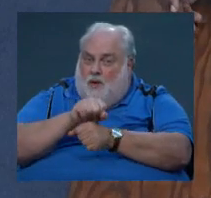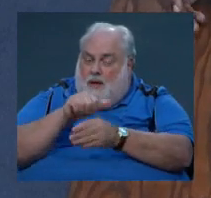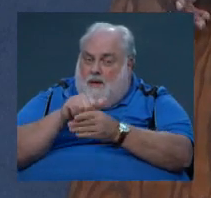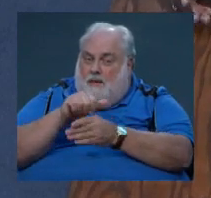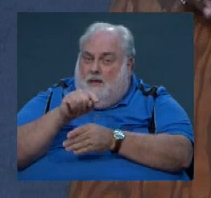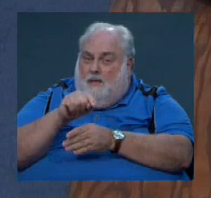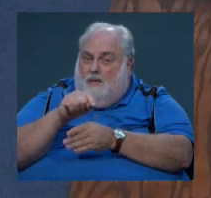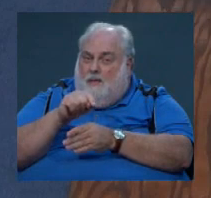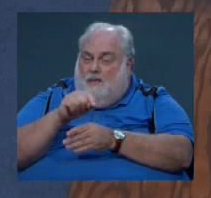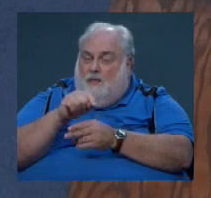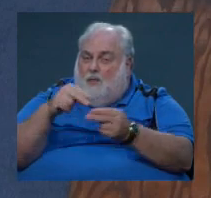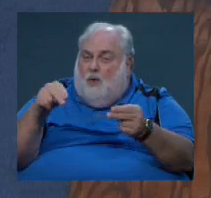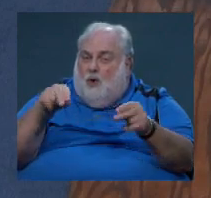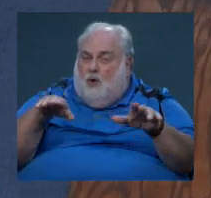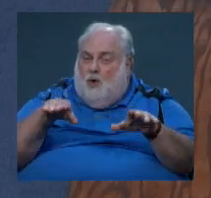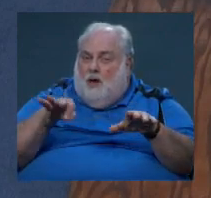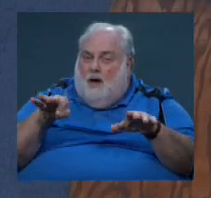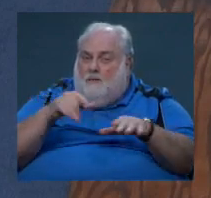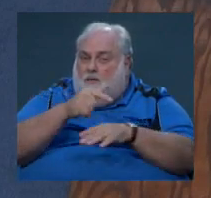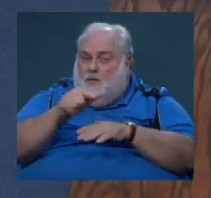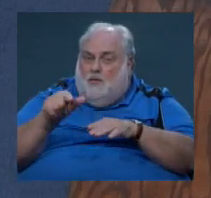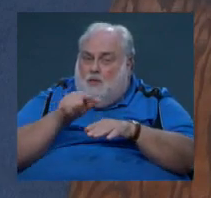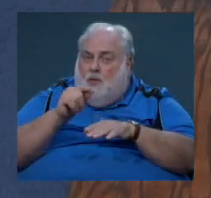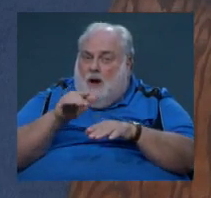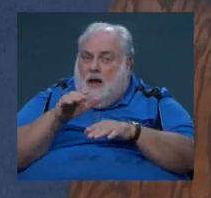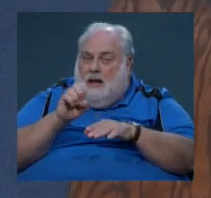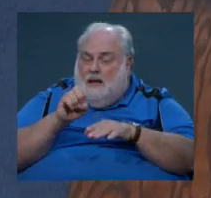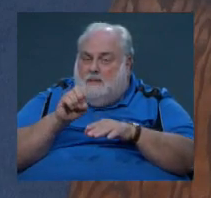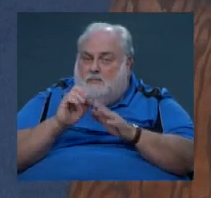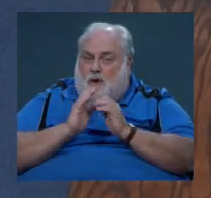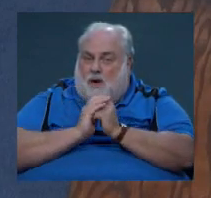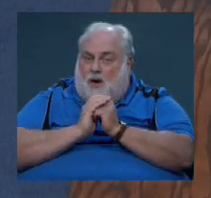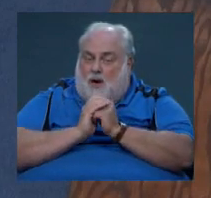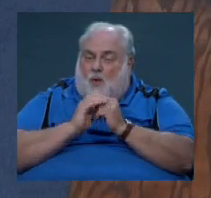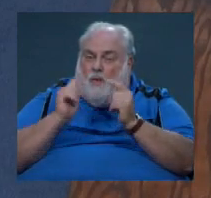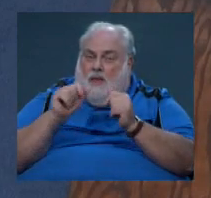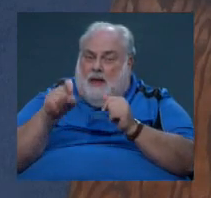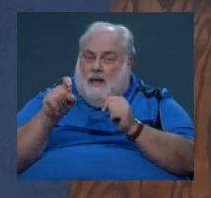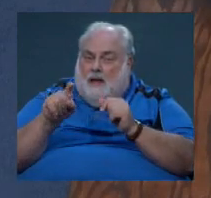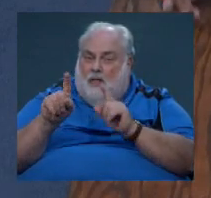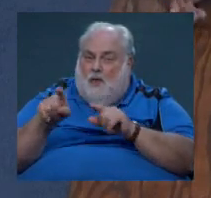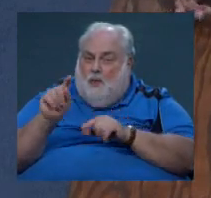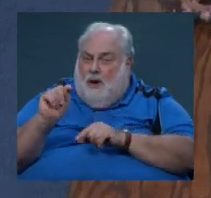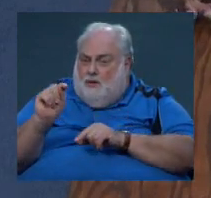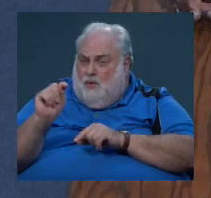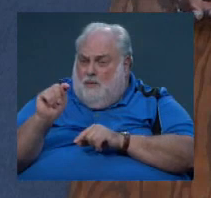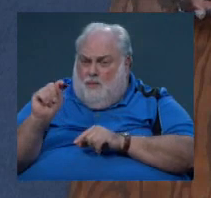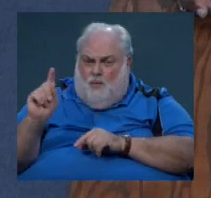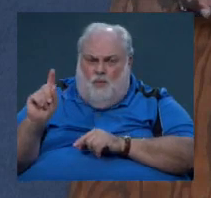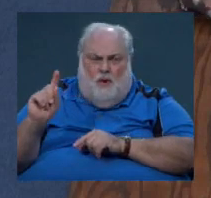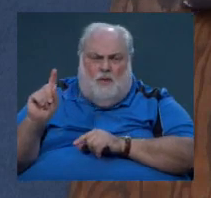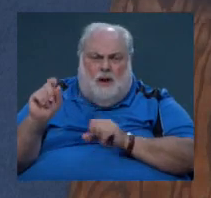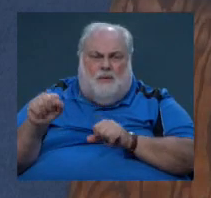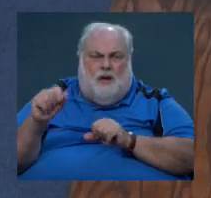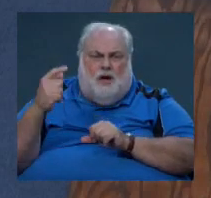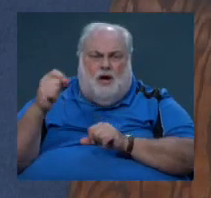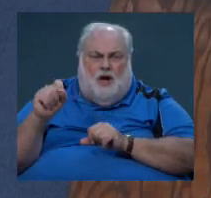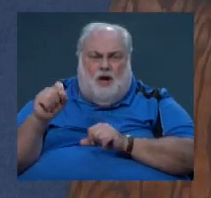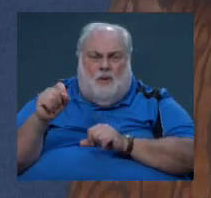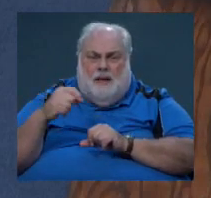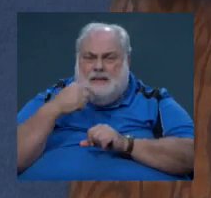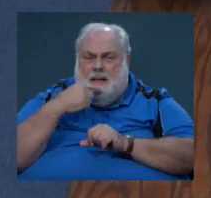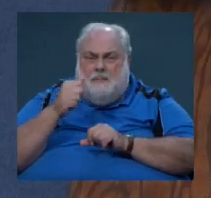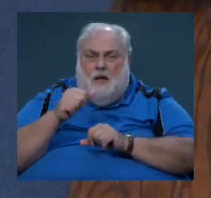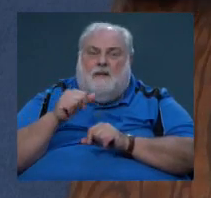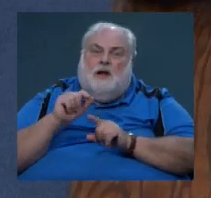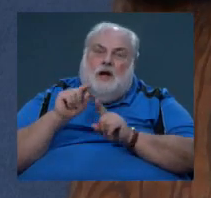Grace Prayer Garden. Well, when they have to use the restroom, where do we go? You know, we don't want to tell